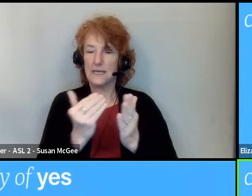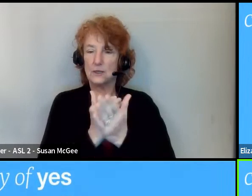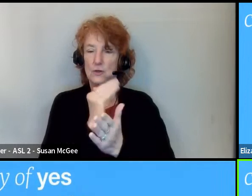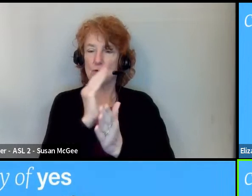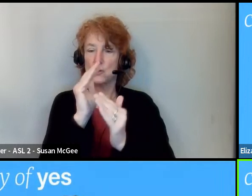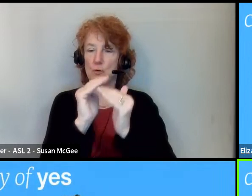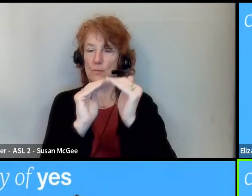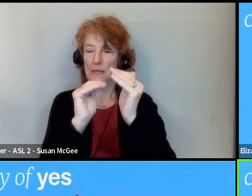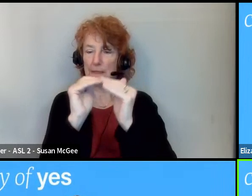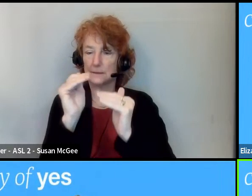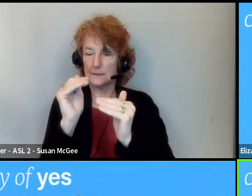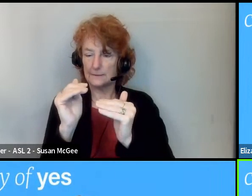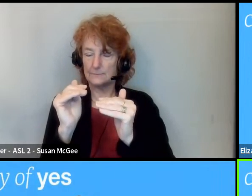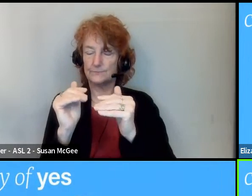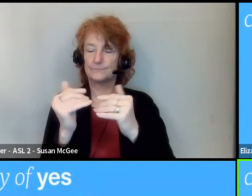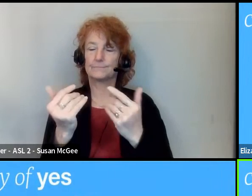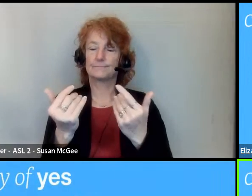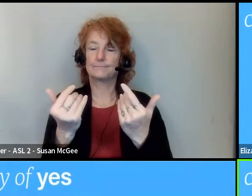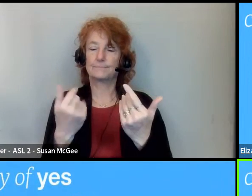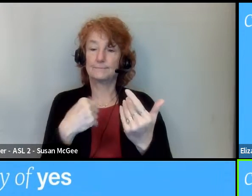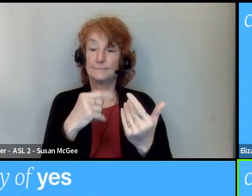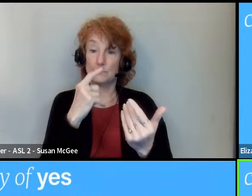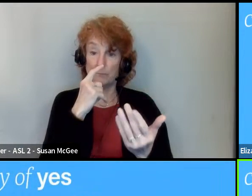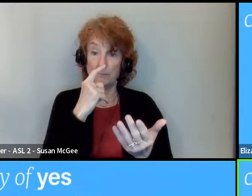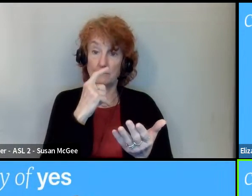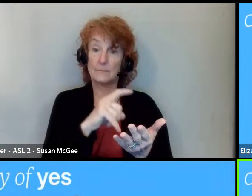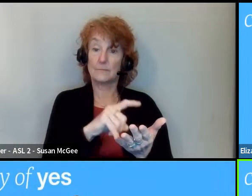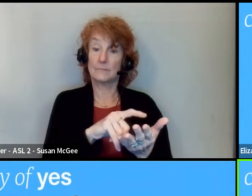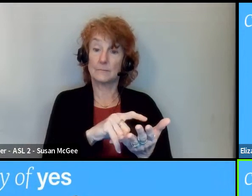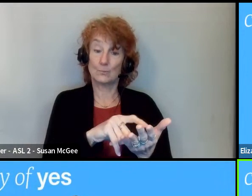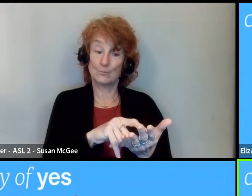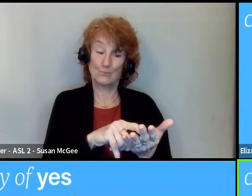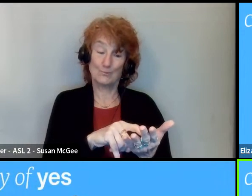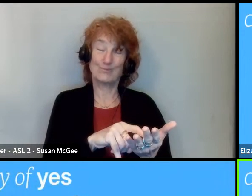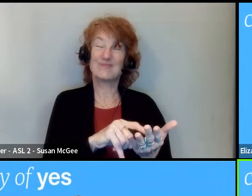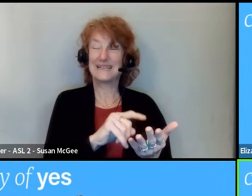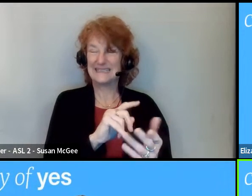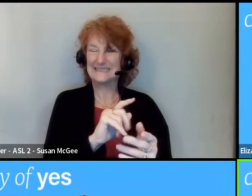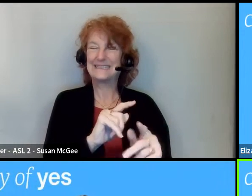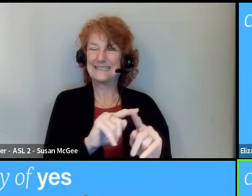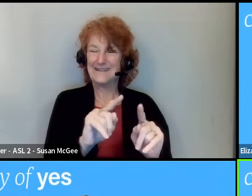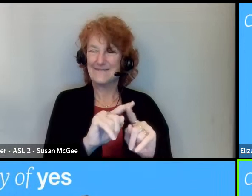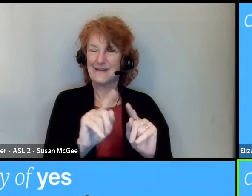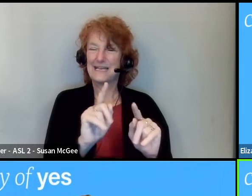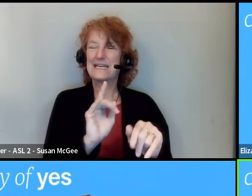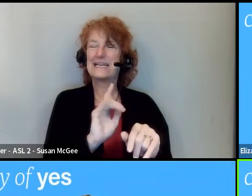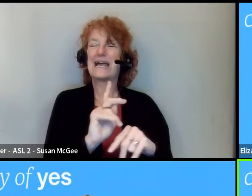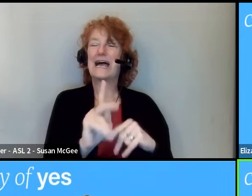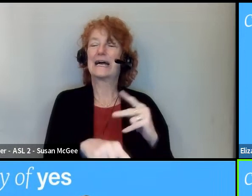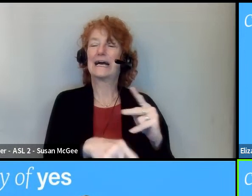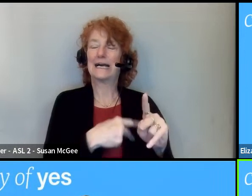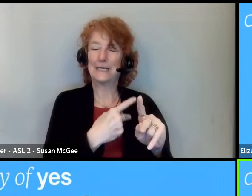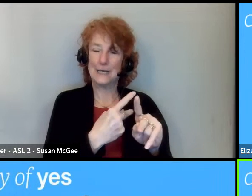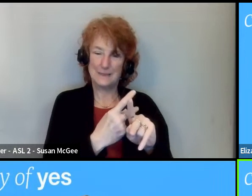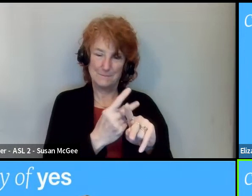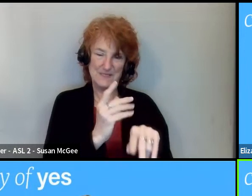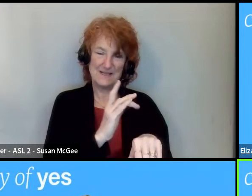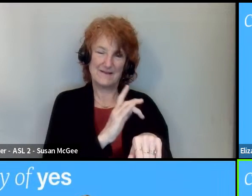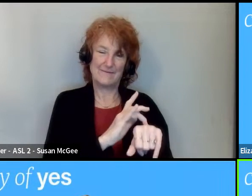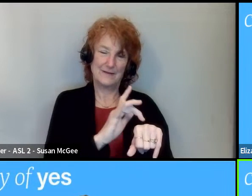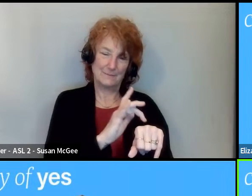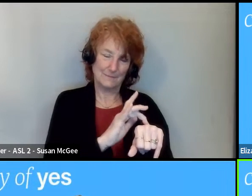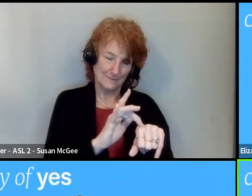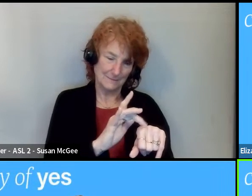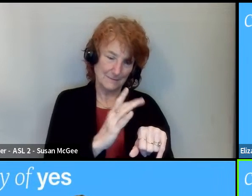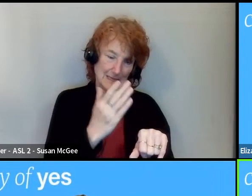said, we recognize there are types of vacant and underutilized buildings around the city. Maybe